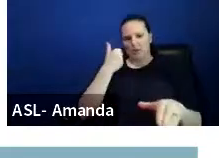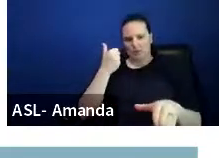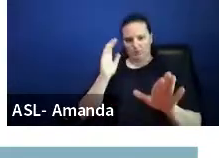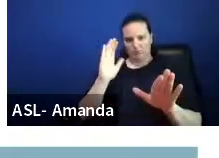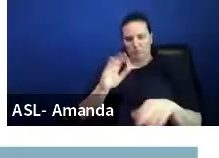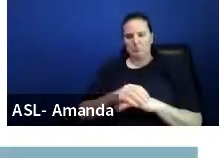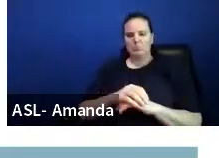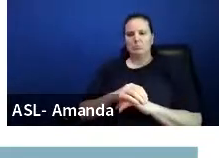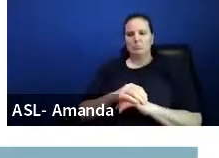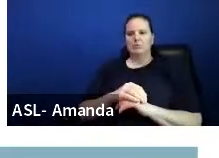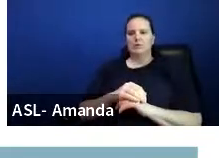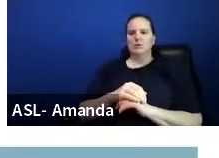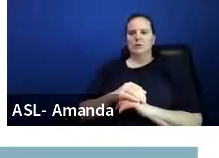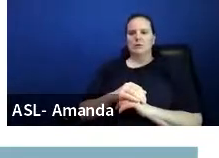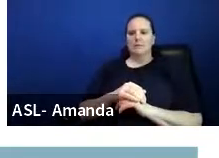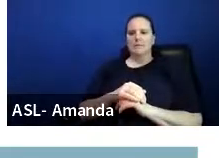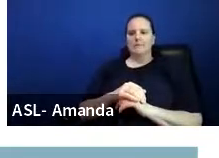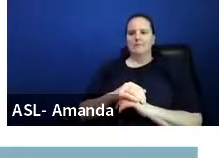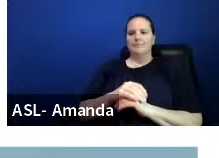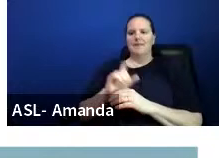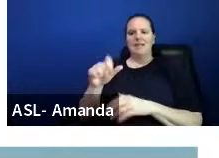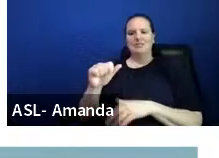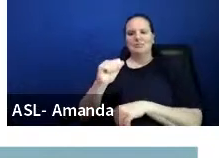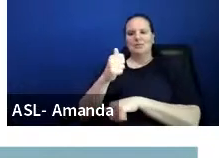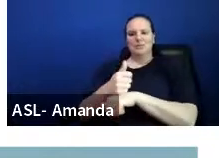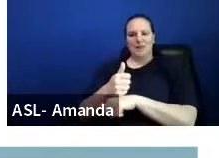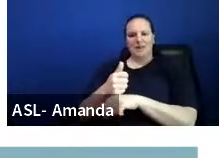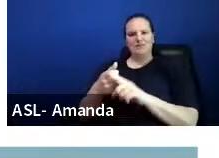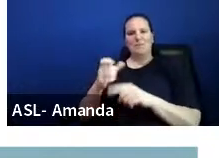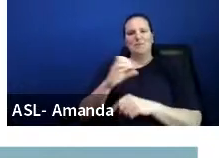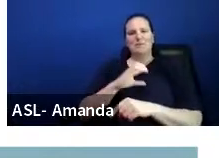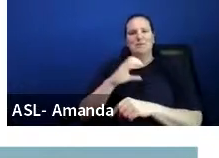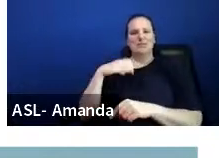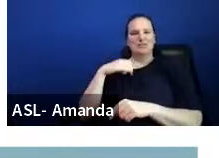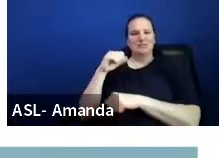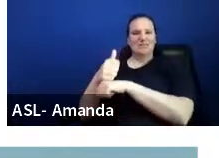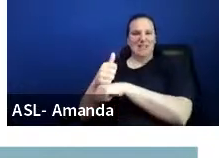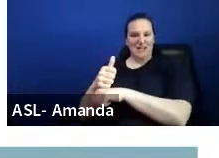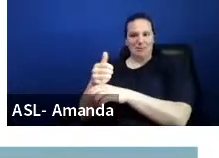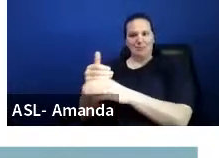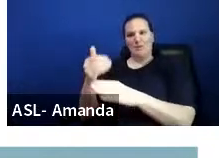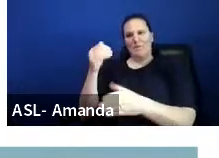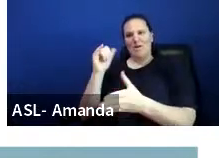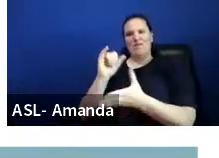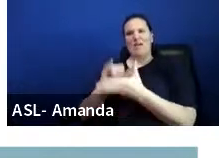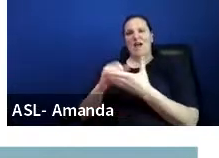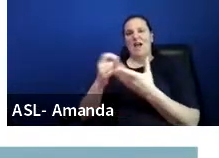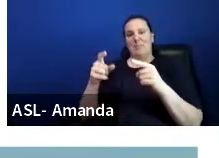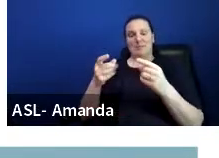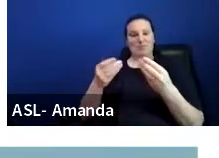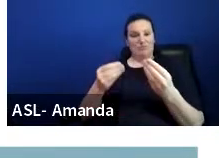that has to be put in place by the commissions before that is kind of solidified.